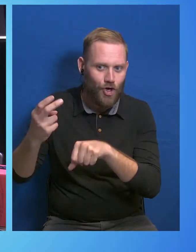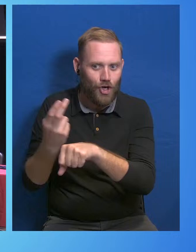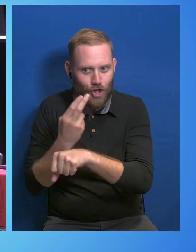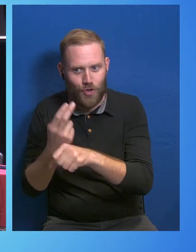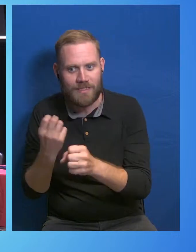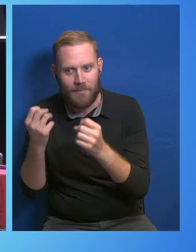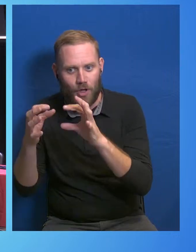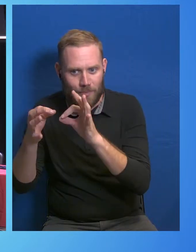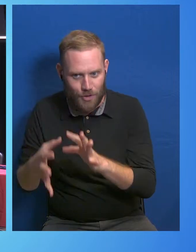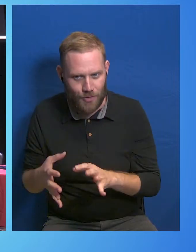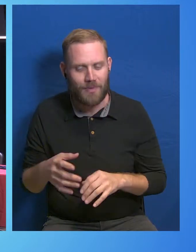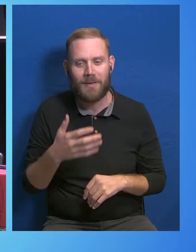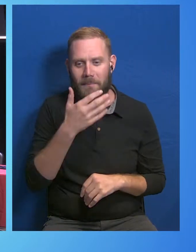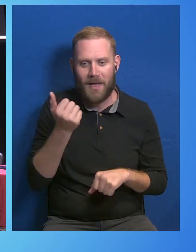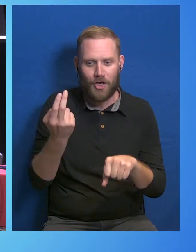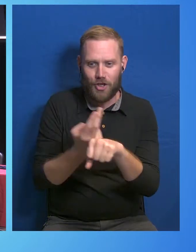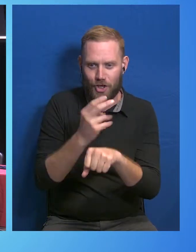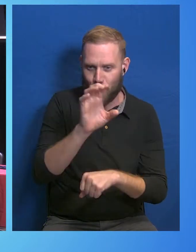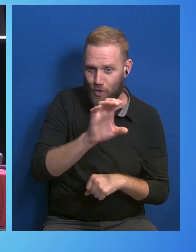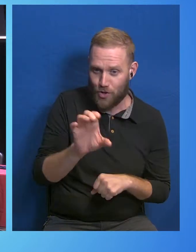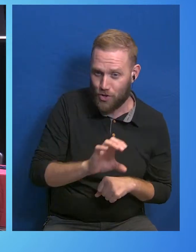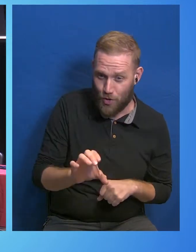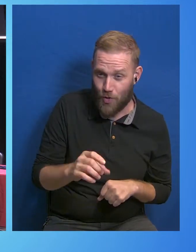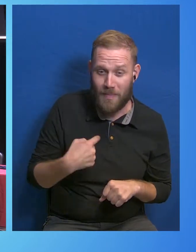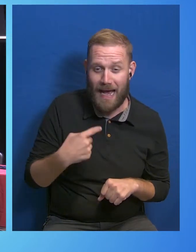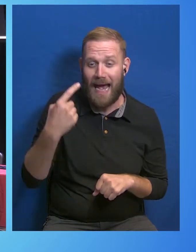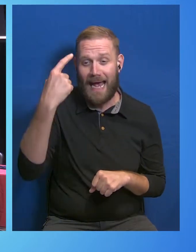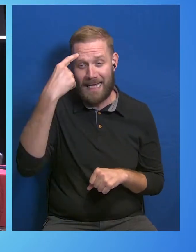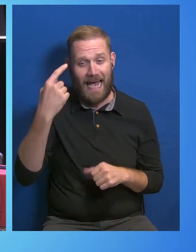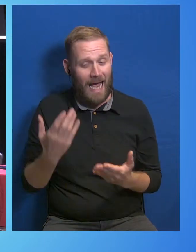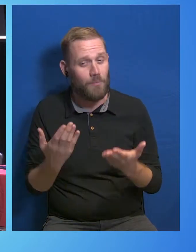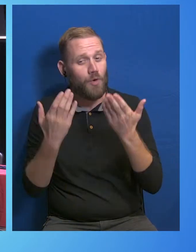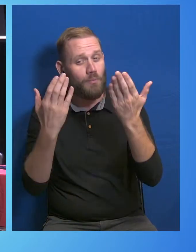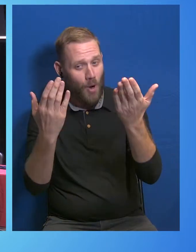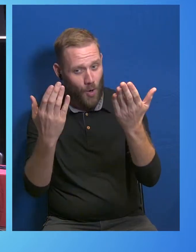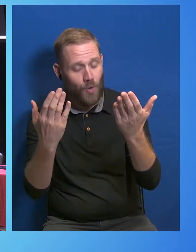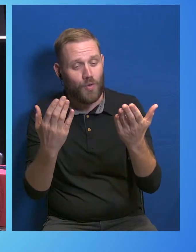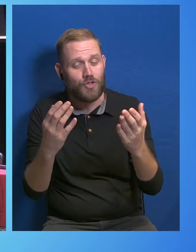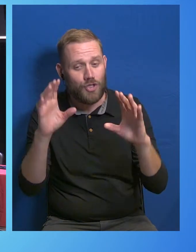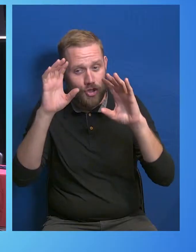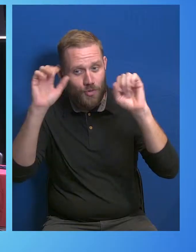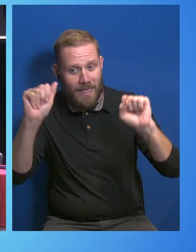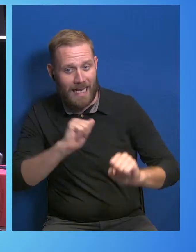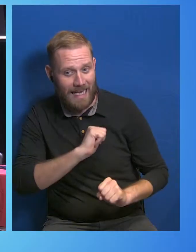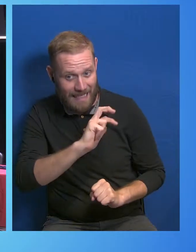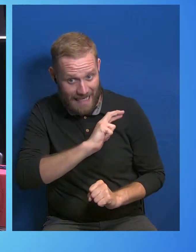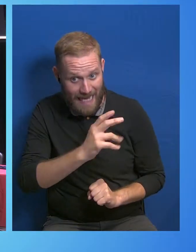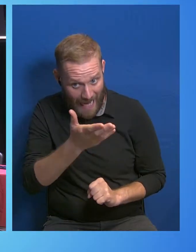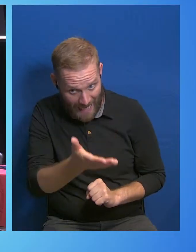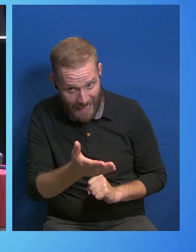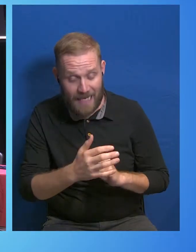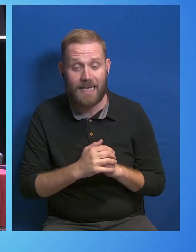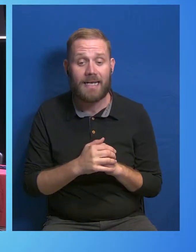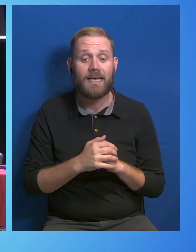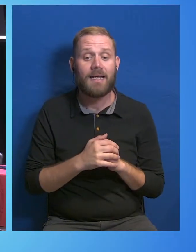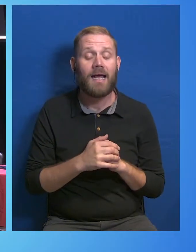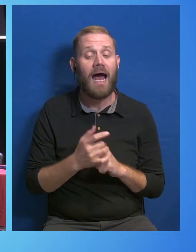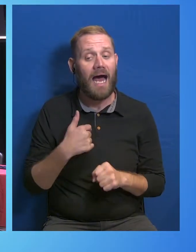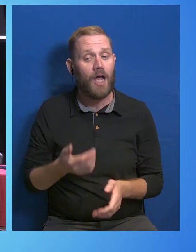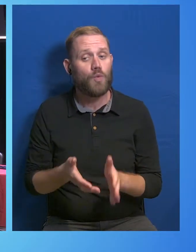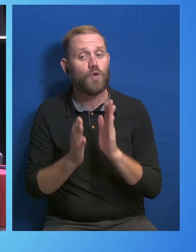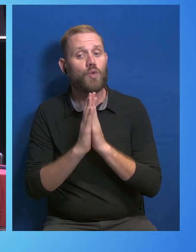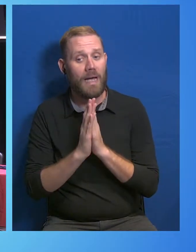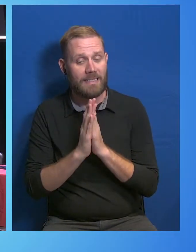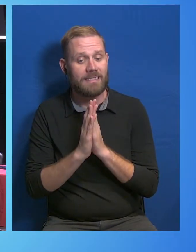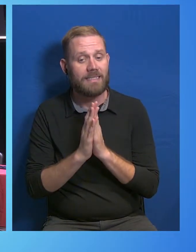multiple interpreters. That is something that I would propose to Superintendent Reichman, that I would request that